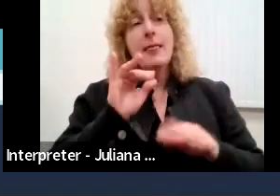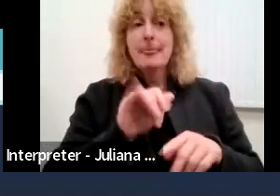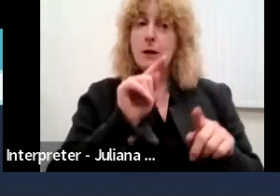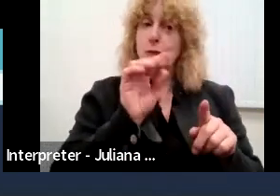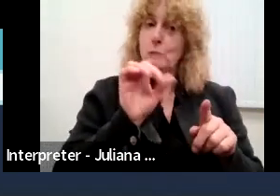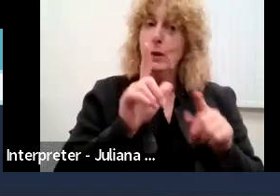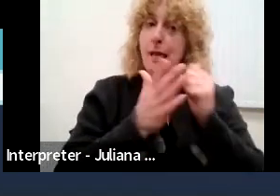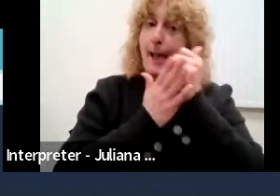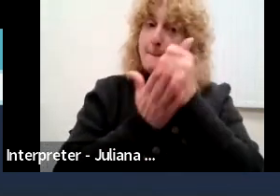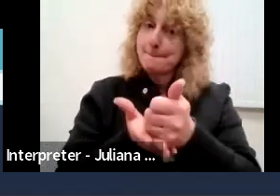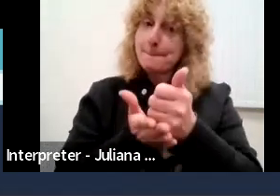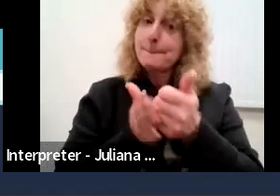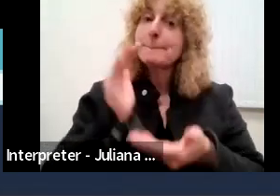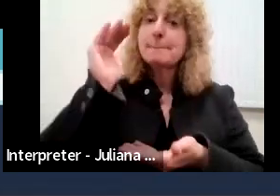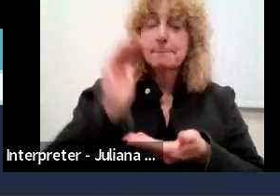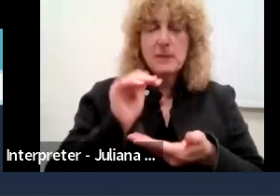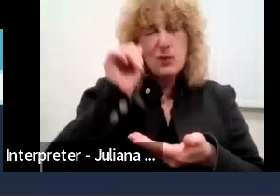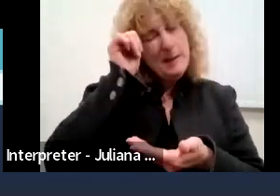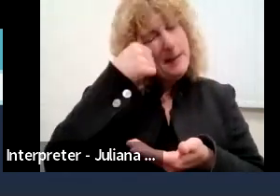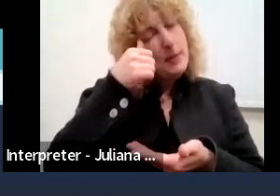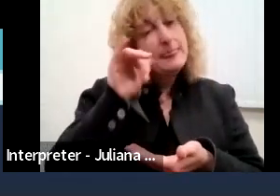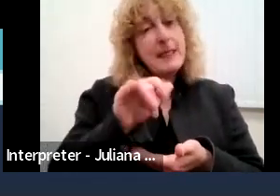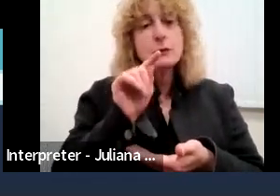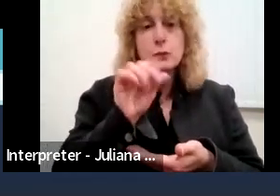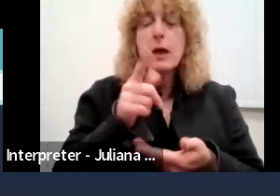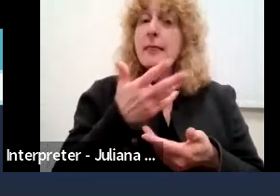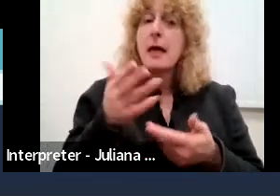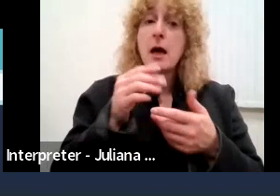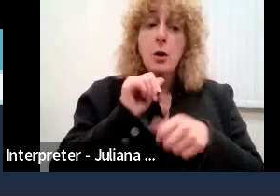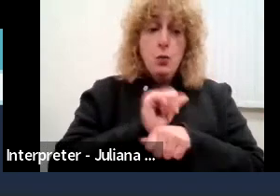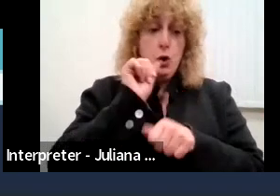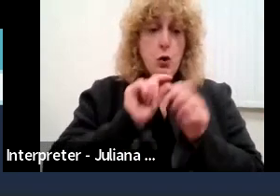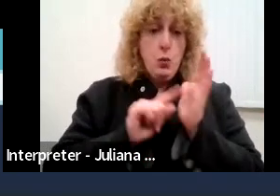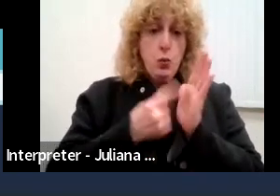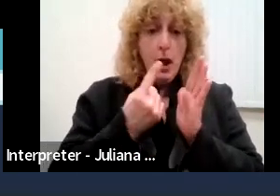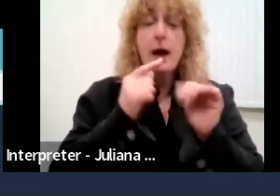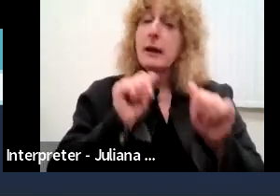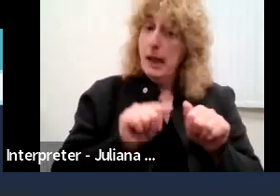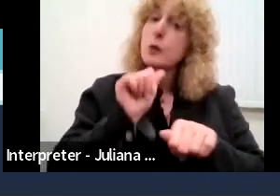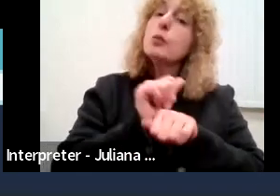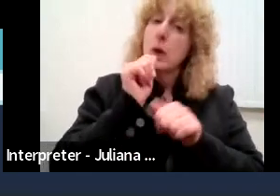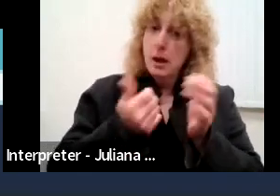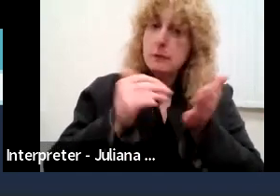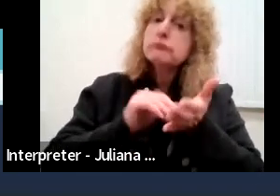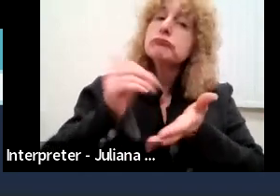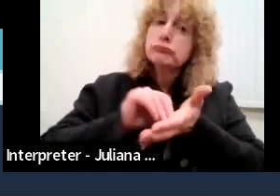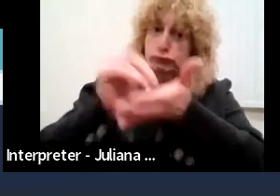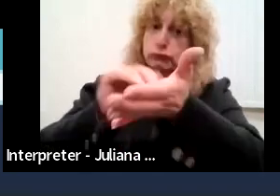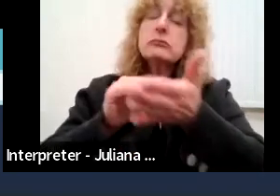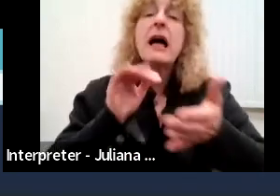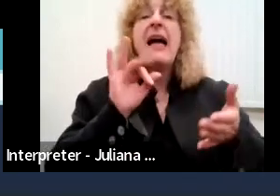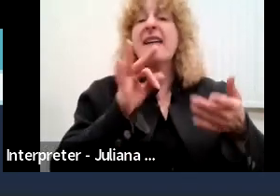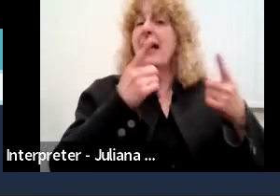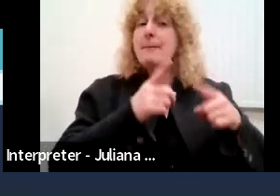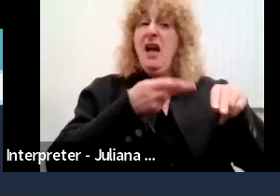distress level. Remember this tool, anything that works for you once can work for you again. If I were to say that it went up,